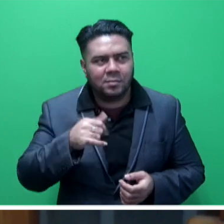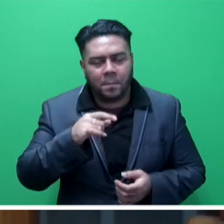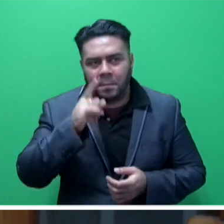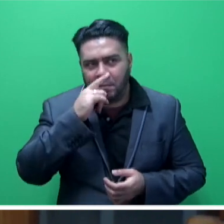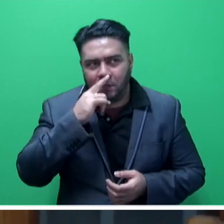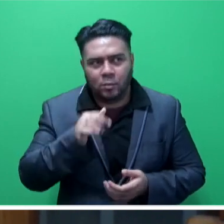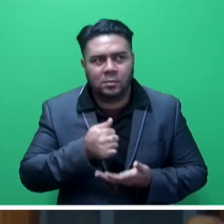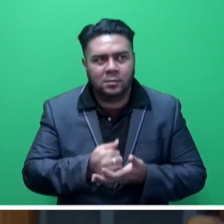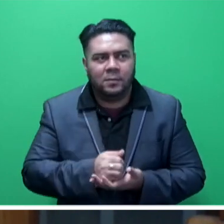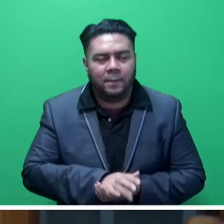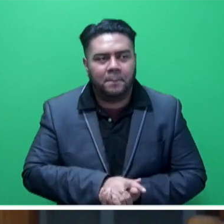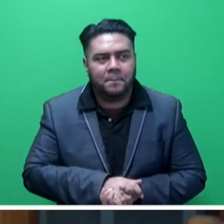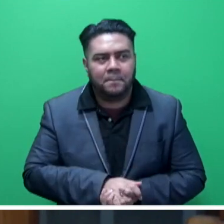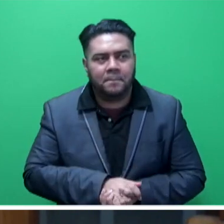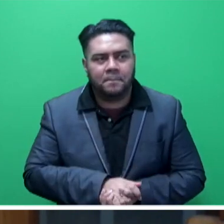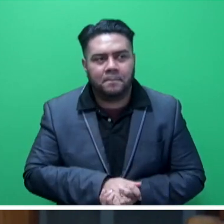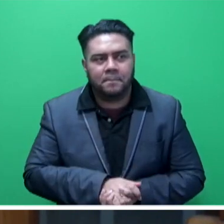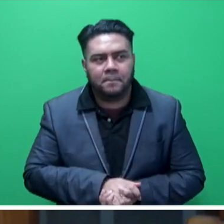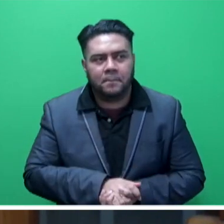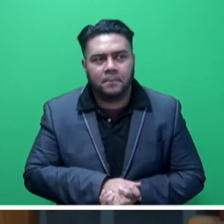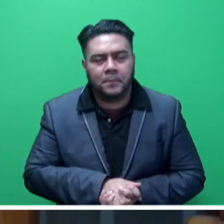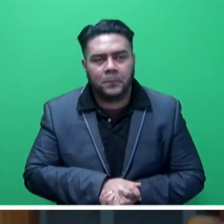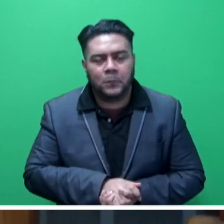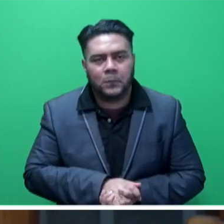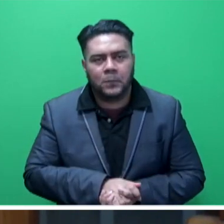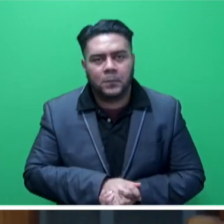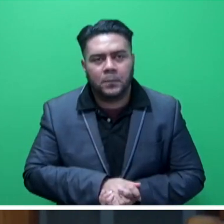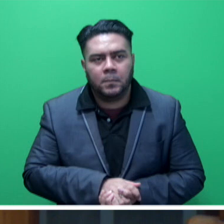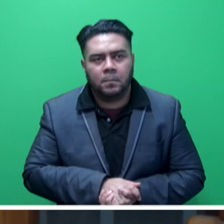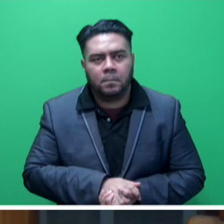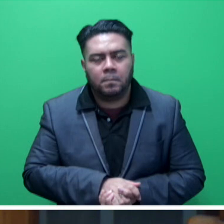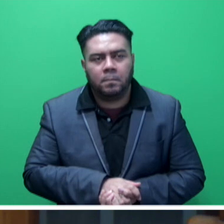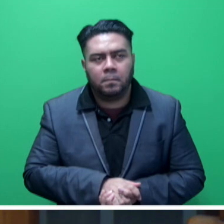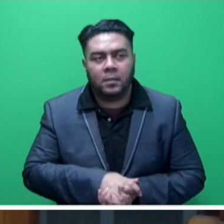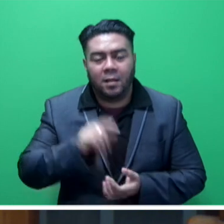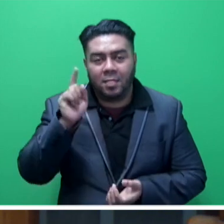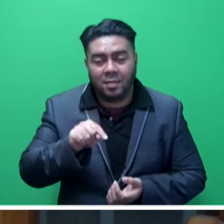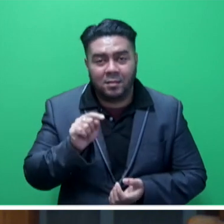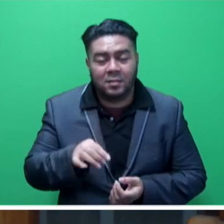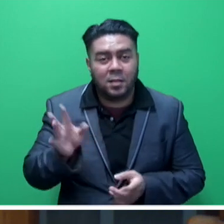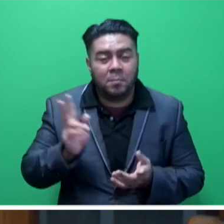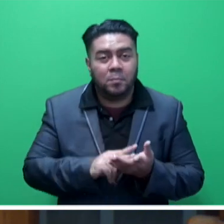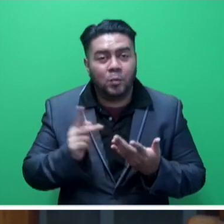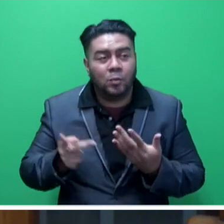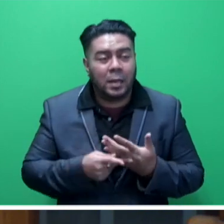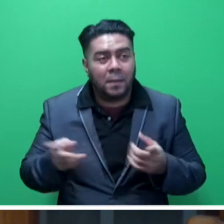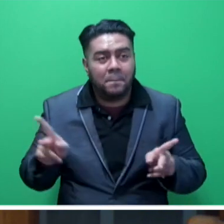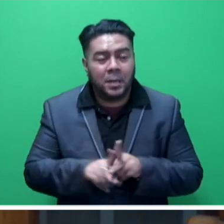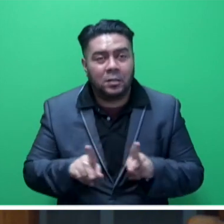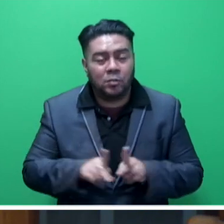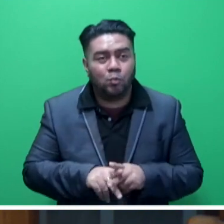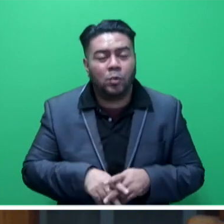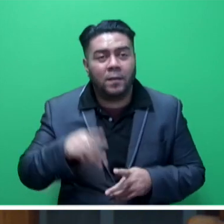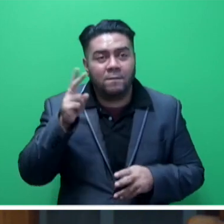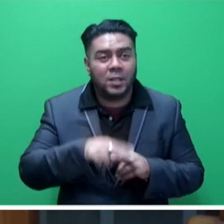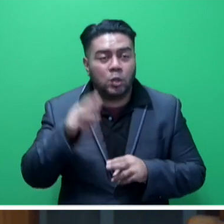assistance in terms of children and women. This is a project in partnership with the Fiji Women's Crisis